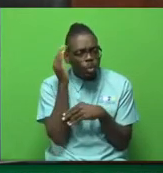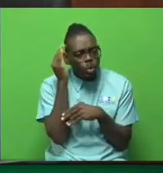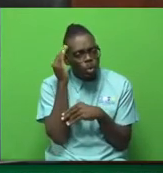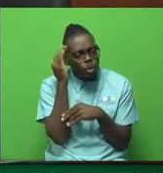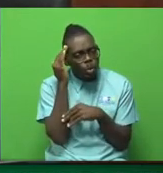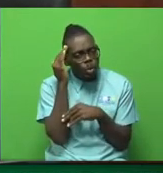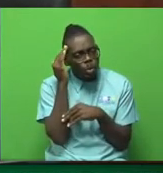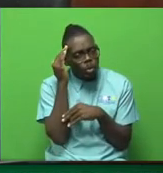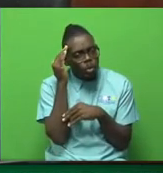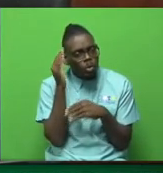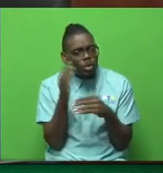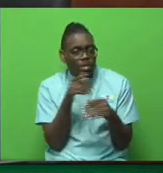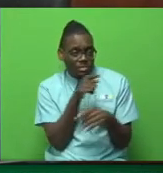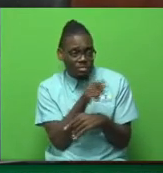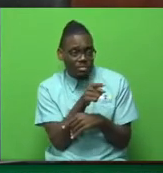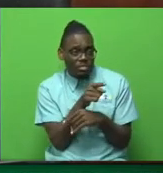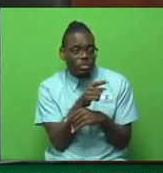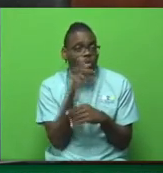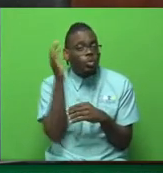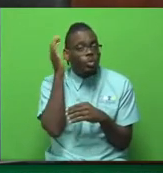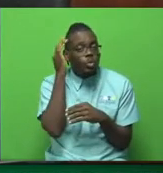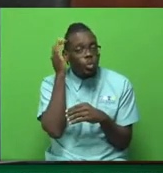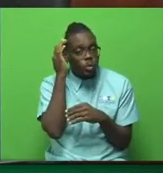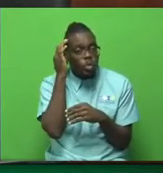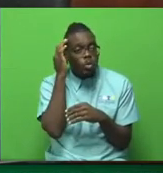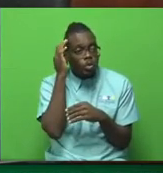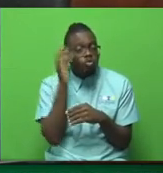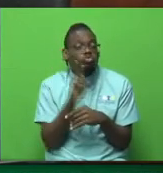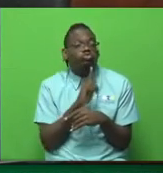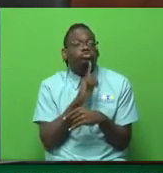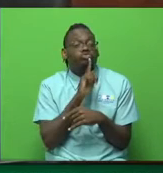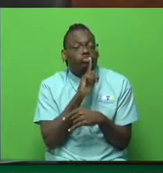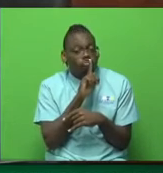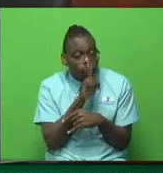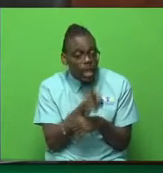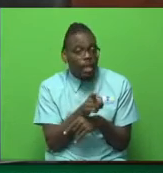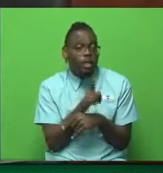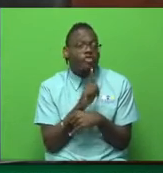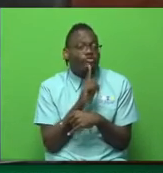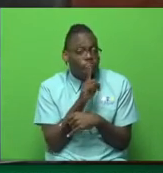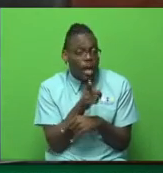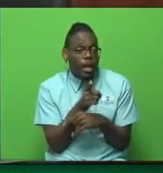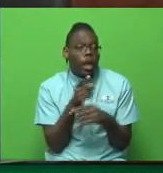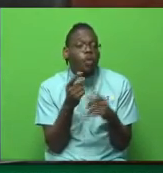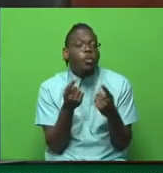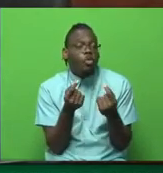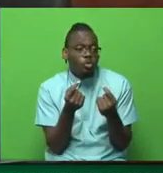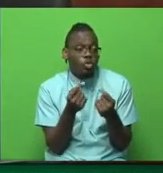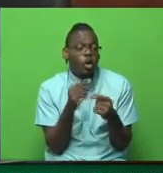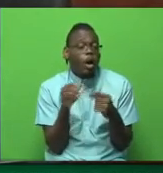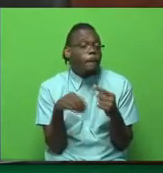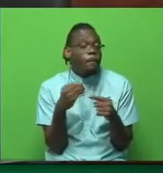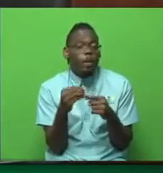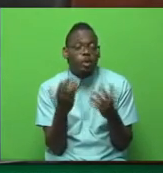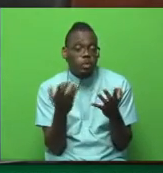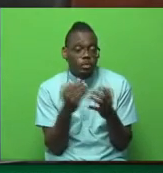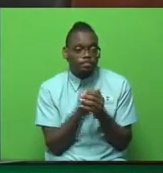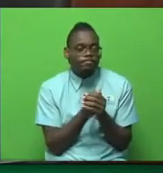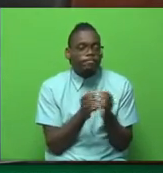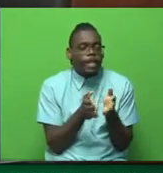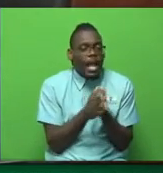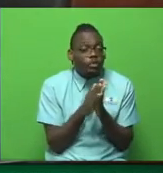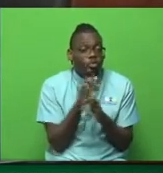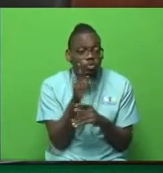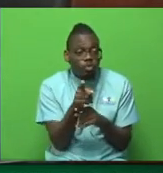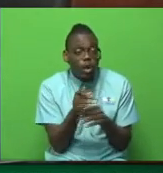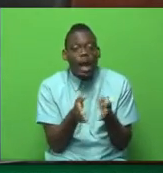aware in terms of what he's speaking about and in that context I am asking you to ask him to withdraw your